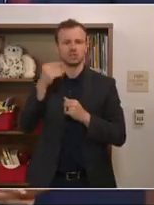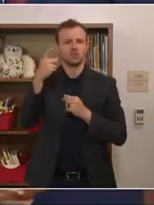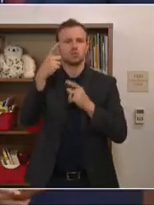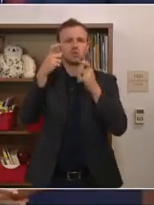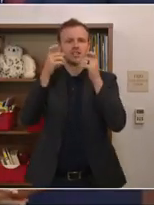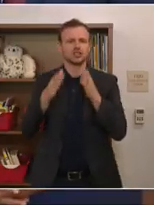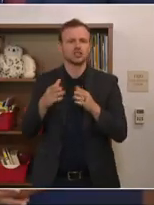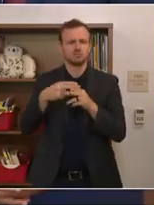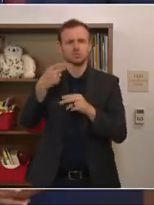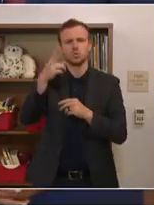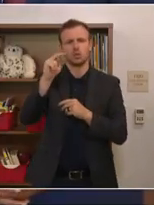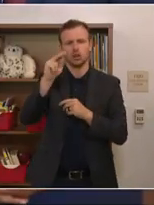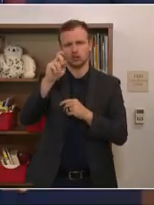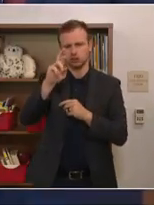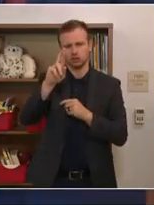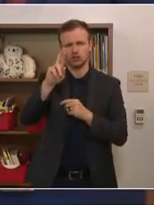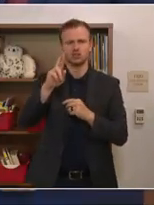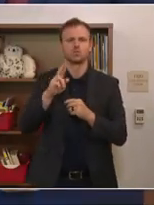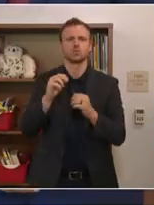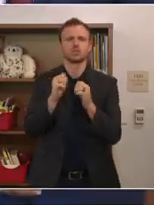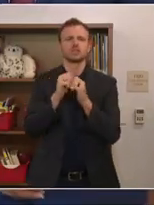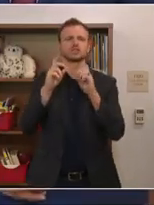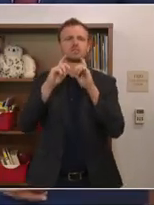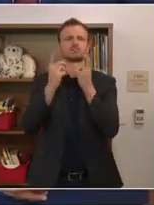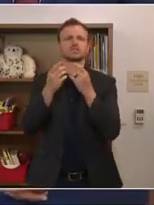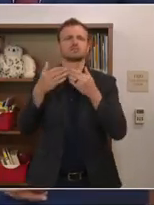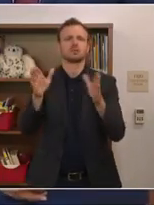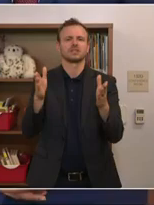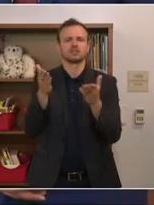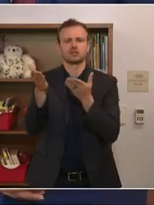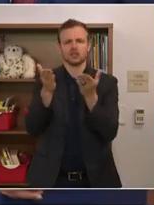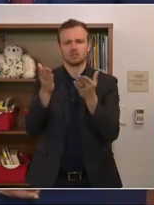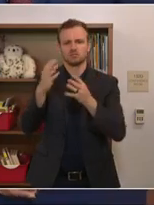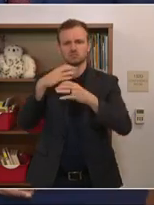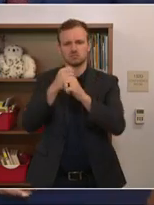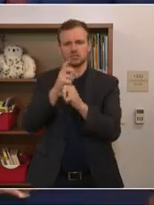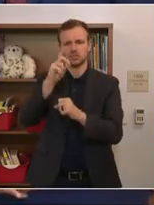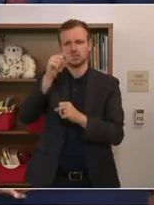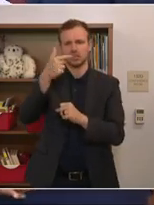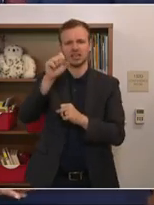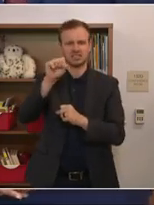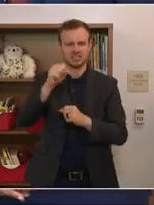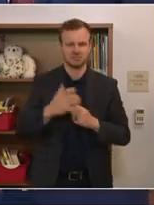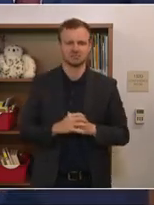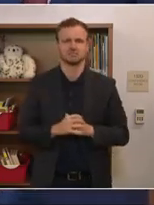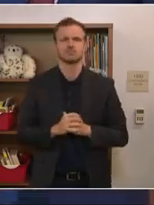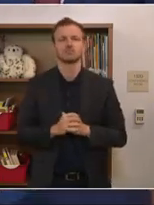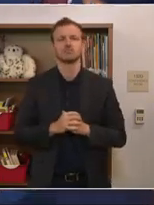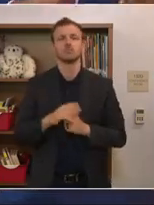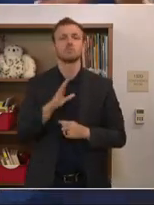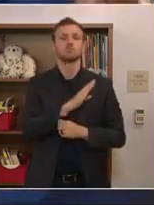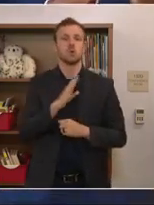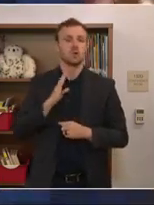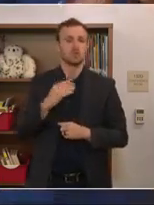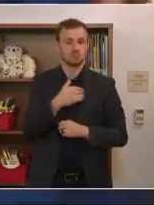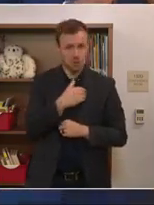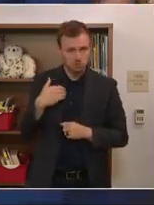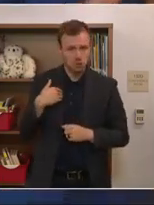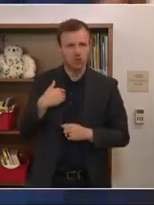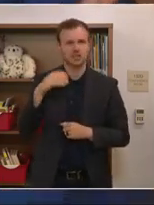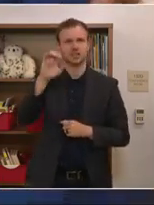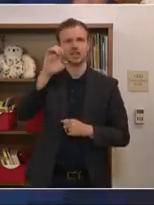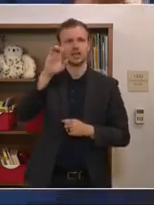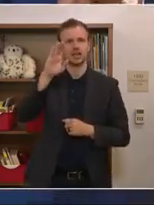the district's Department of General Services, your board member, Ebony Rose. Give Ebony Rose a big round of